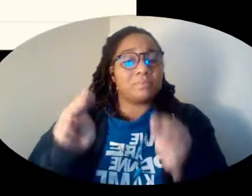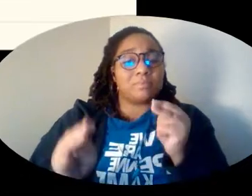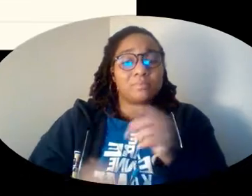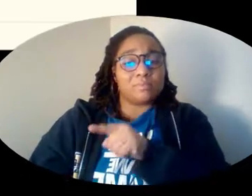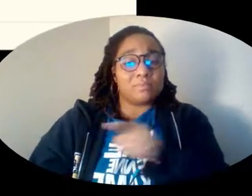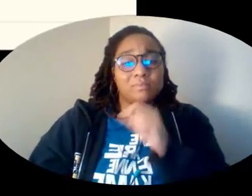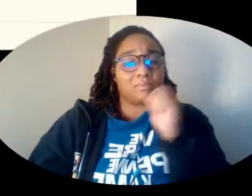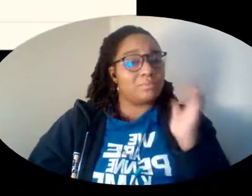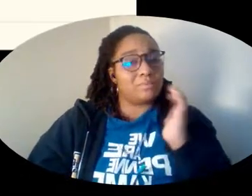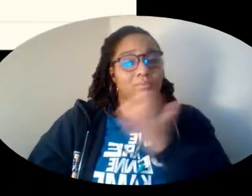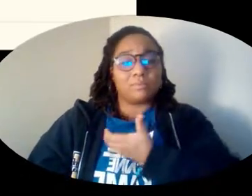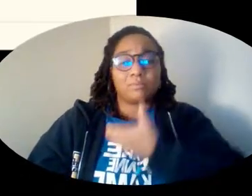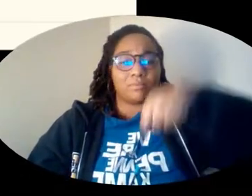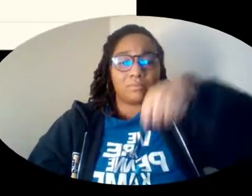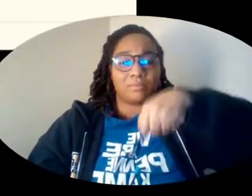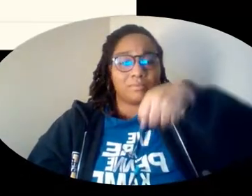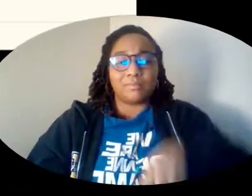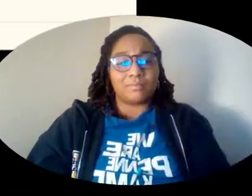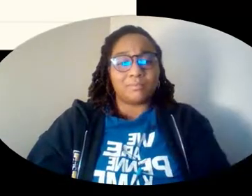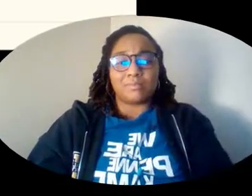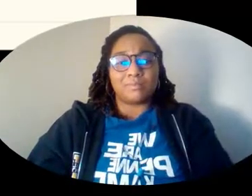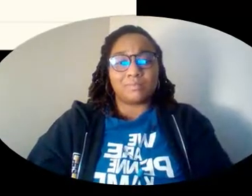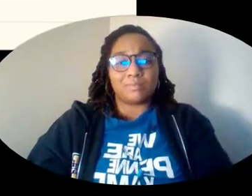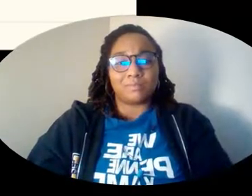Moby, those aren't our bags.